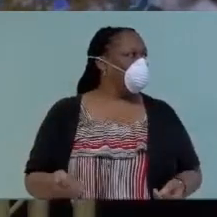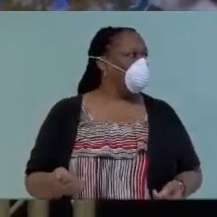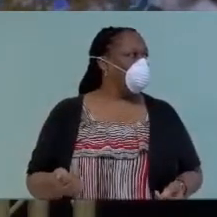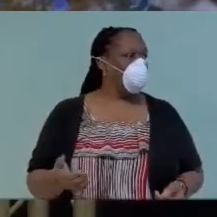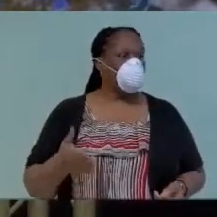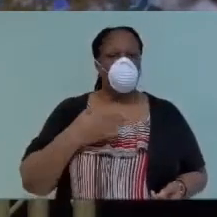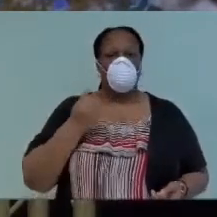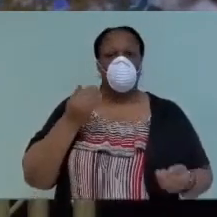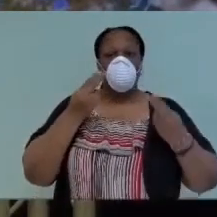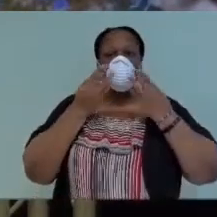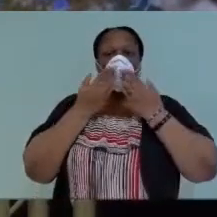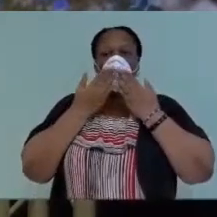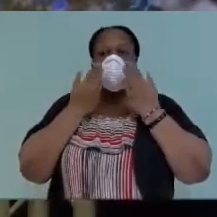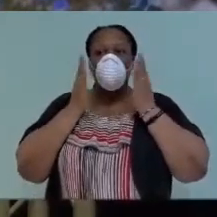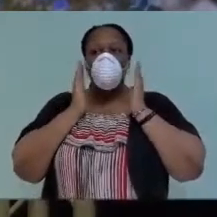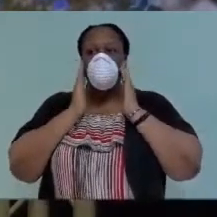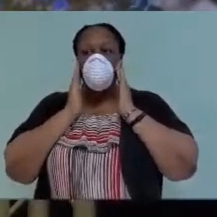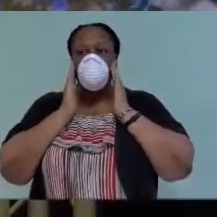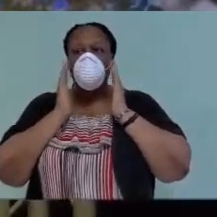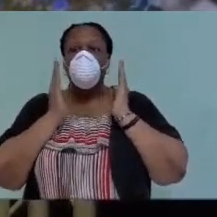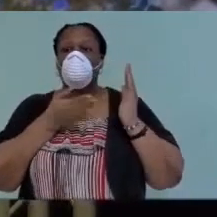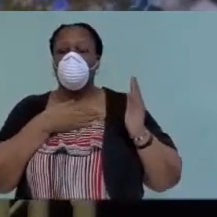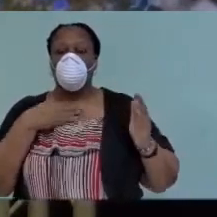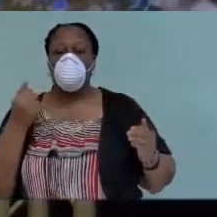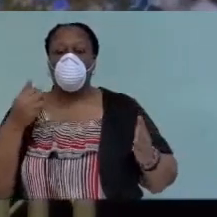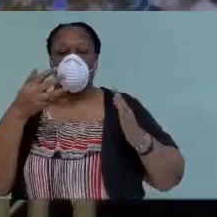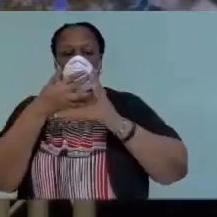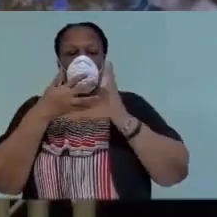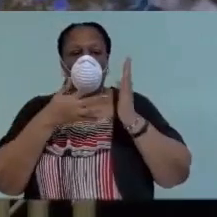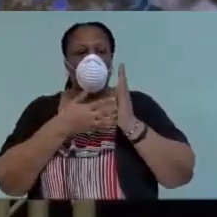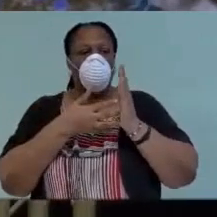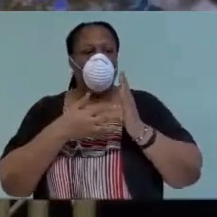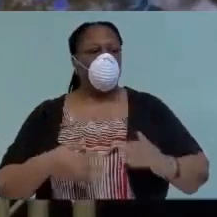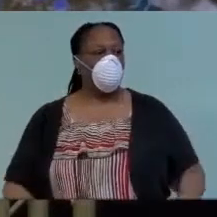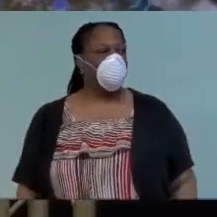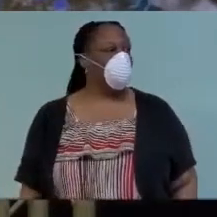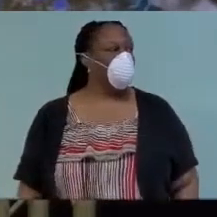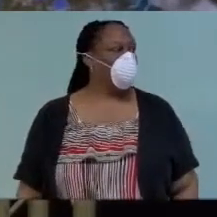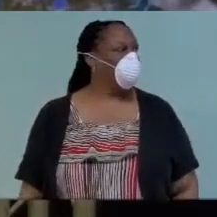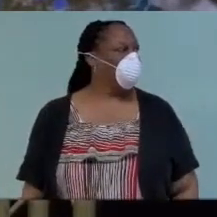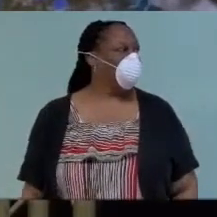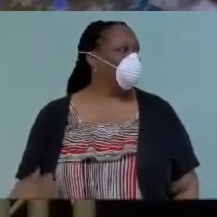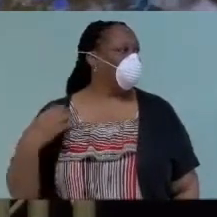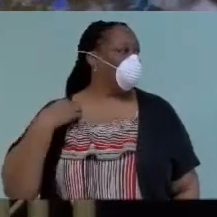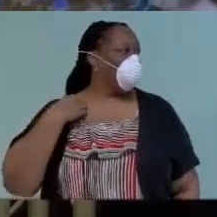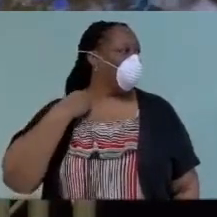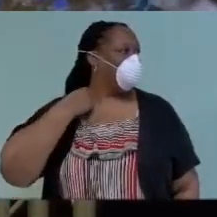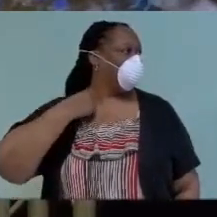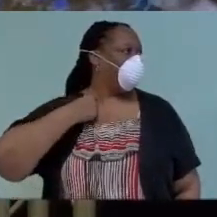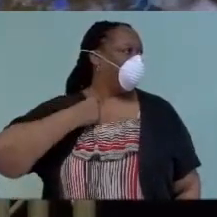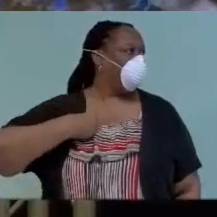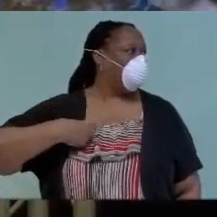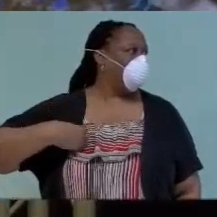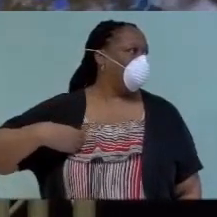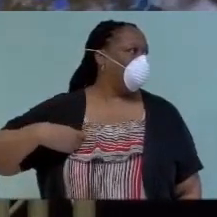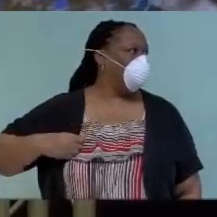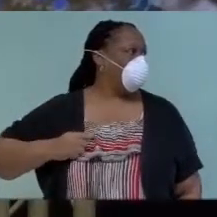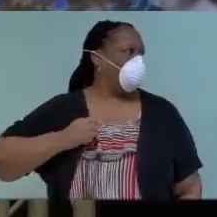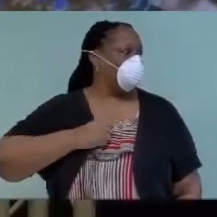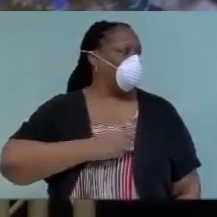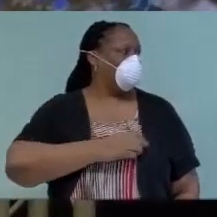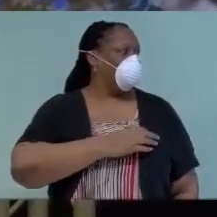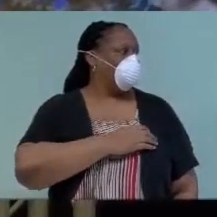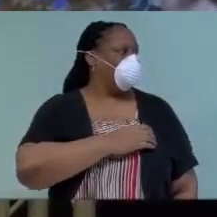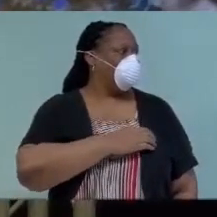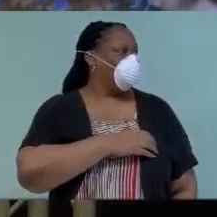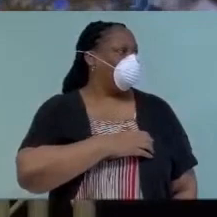mask and testing, because there appears to be a lot of misunderstanding as it relates to the use of mask in the general